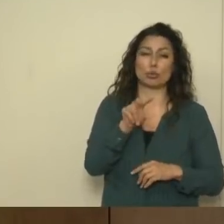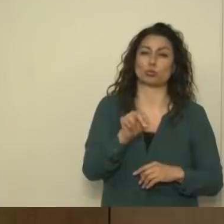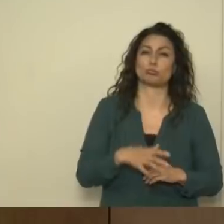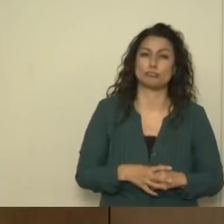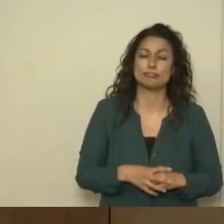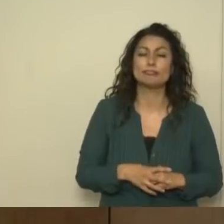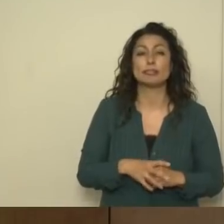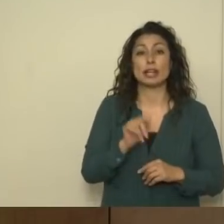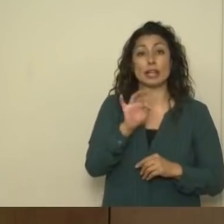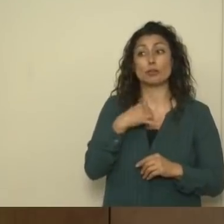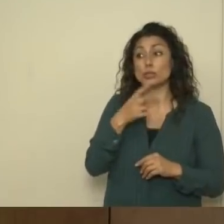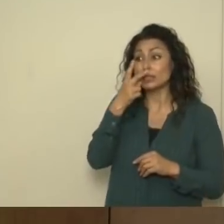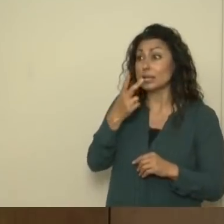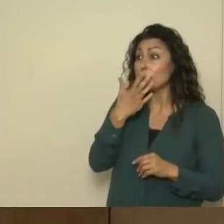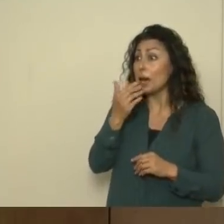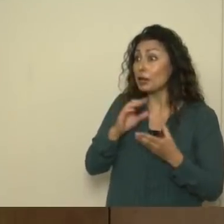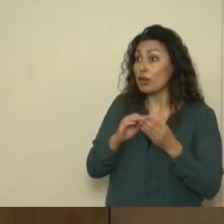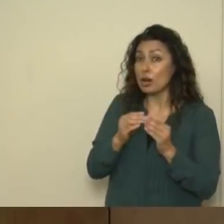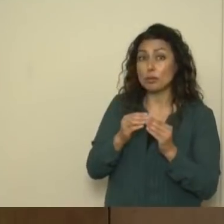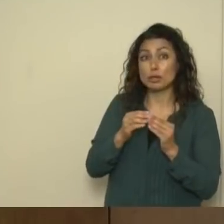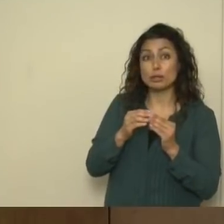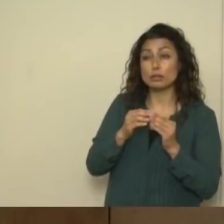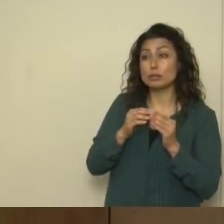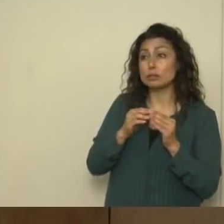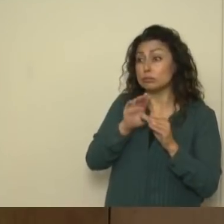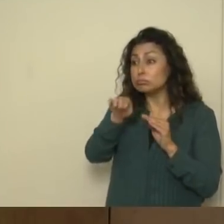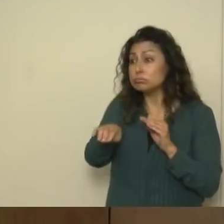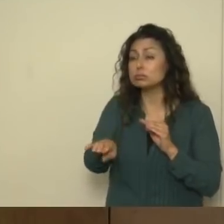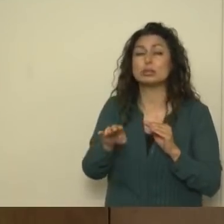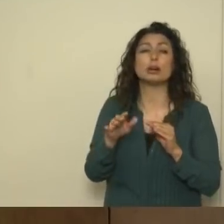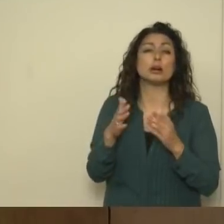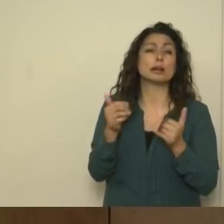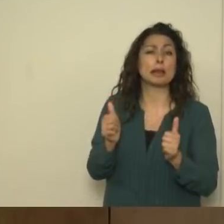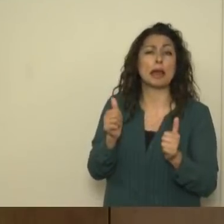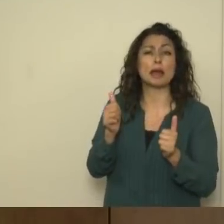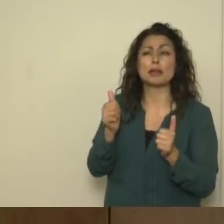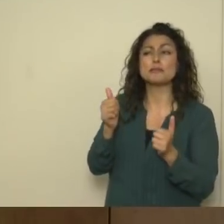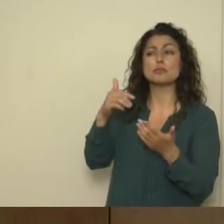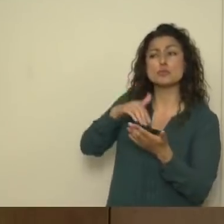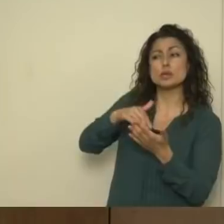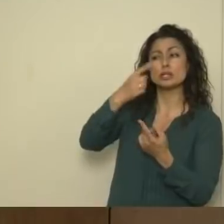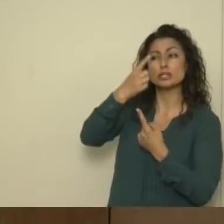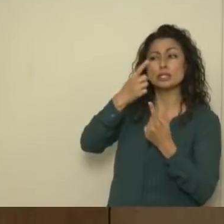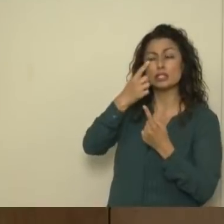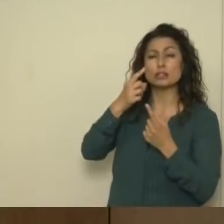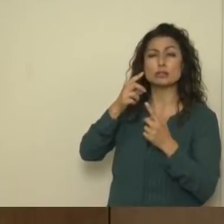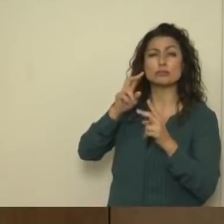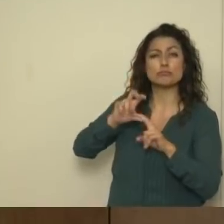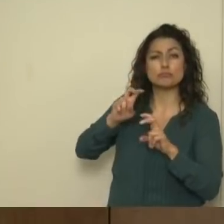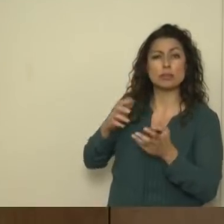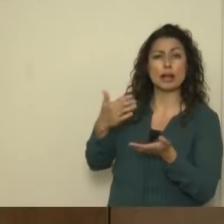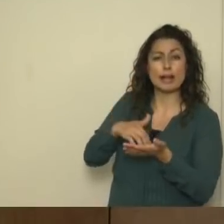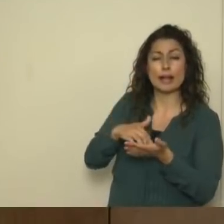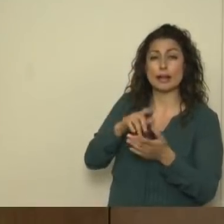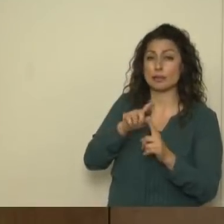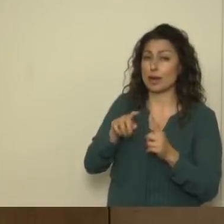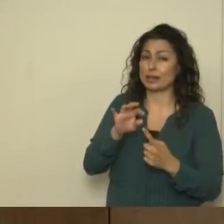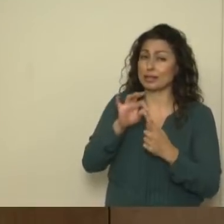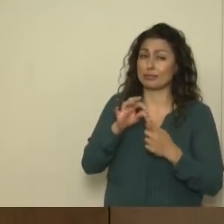do better than we think we're going to do, we can take a look at it again. But for right now, except for the 2 exceptions,